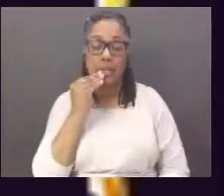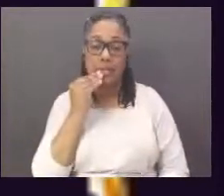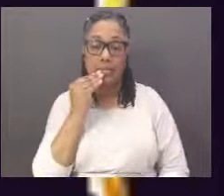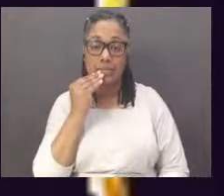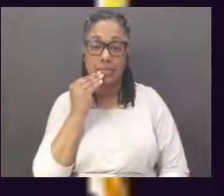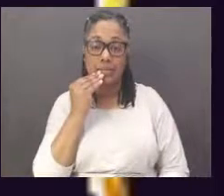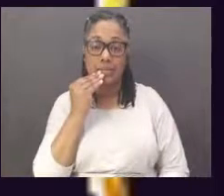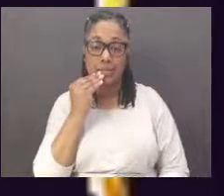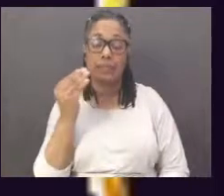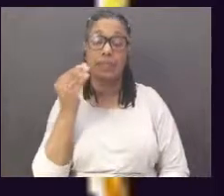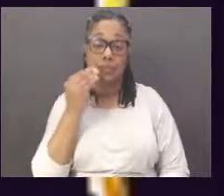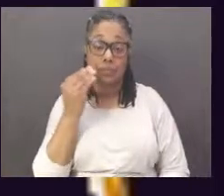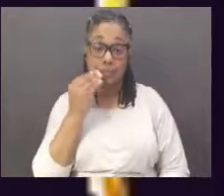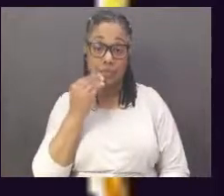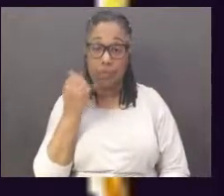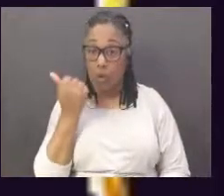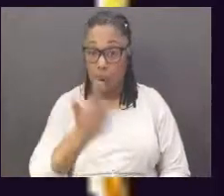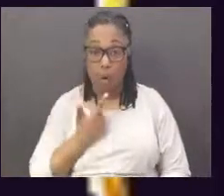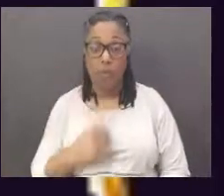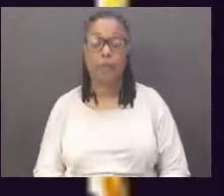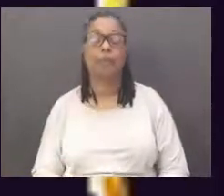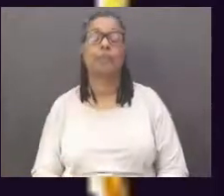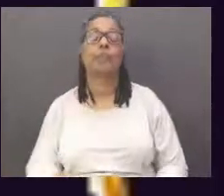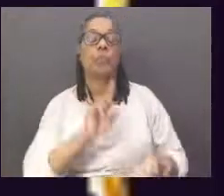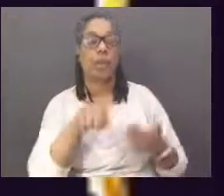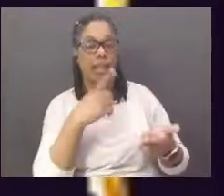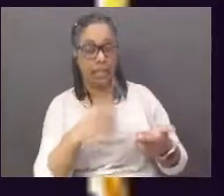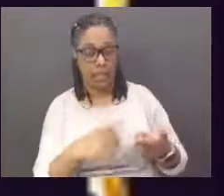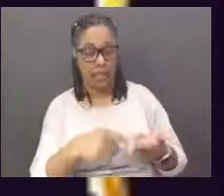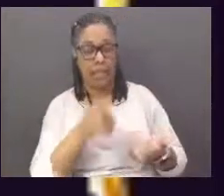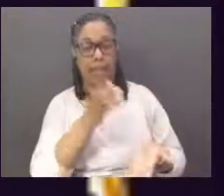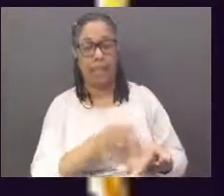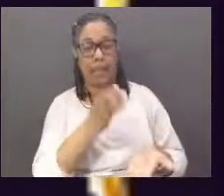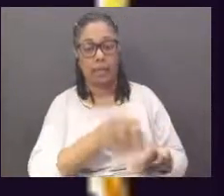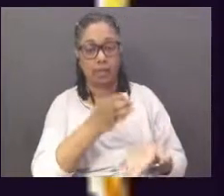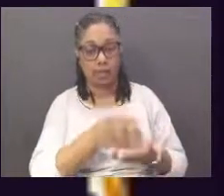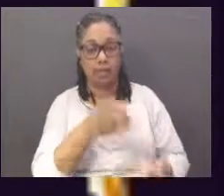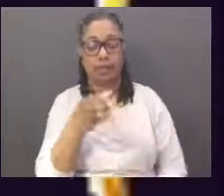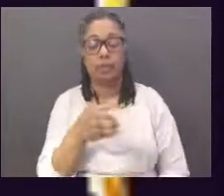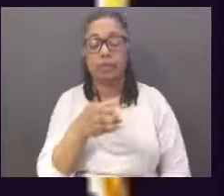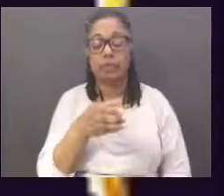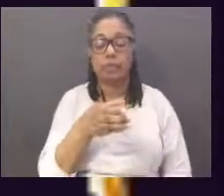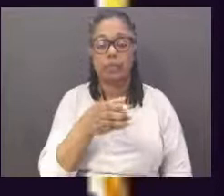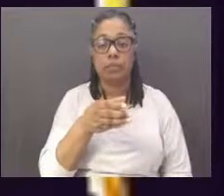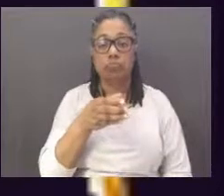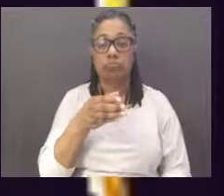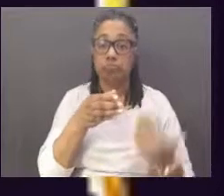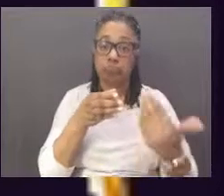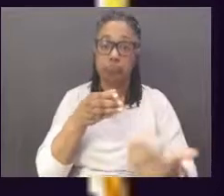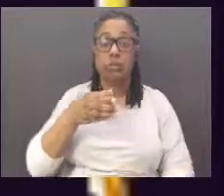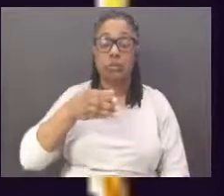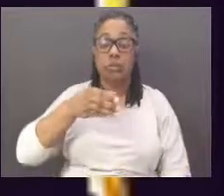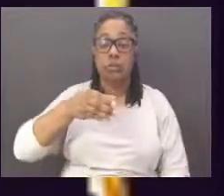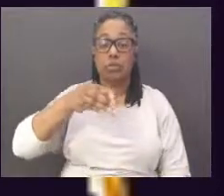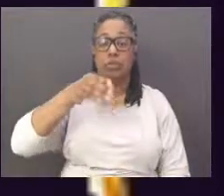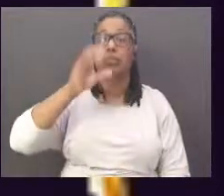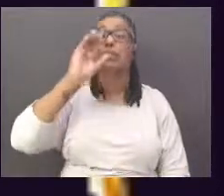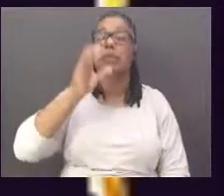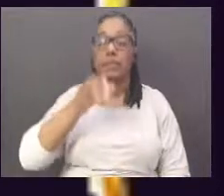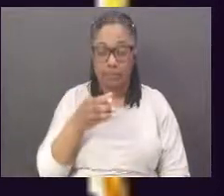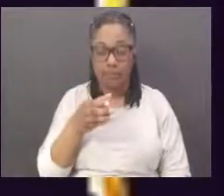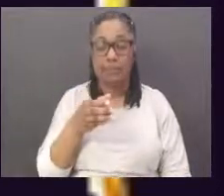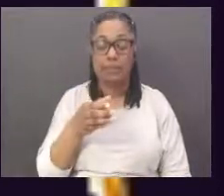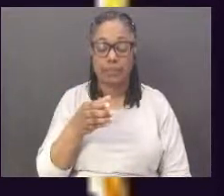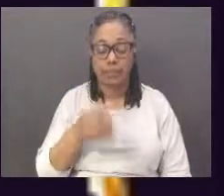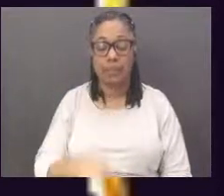all of it. Then take the cup and participate by drinking of the